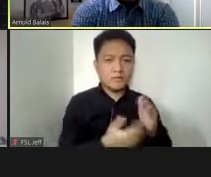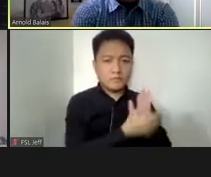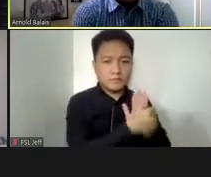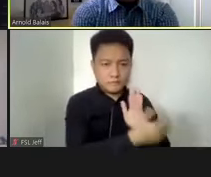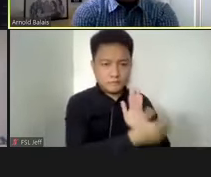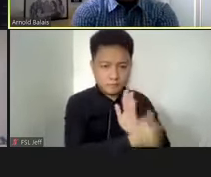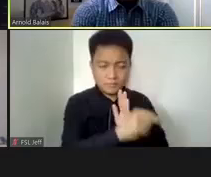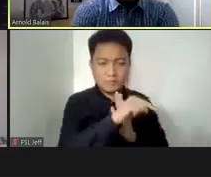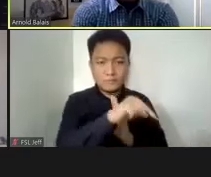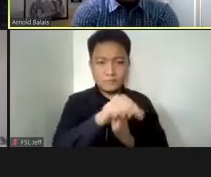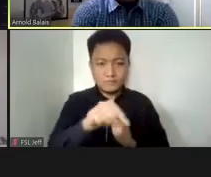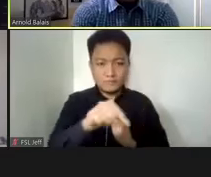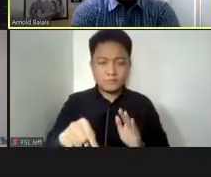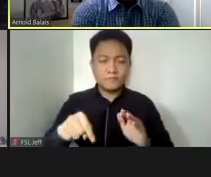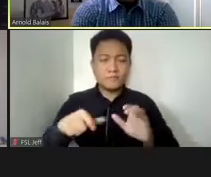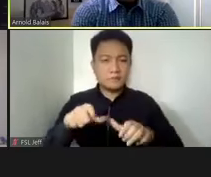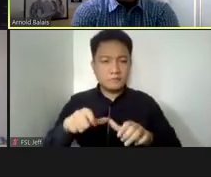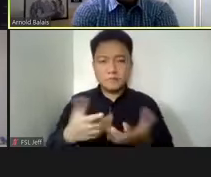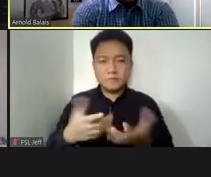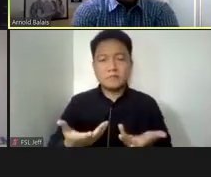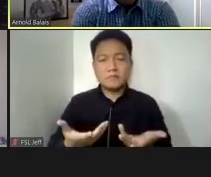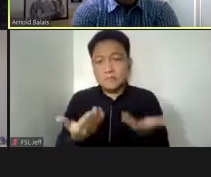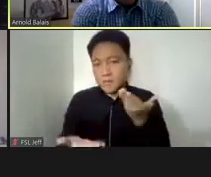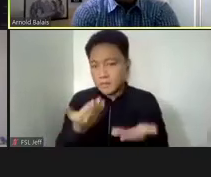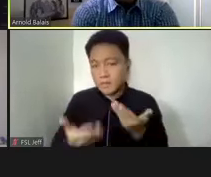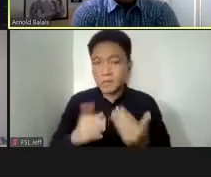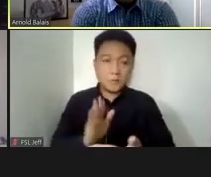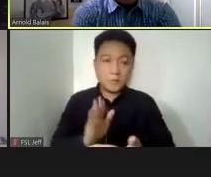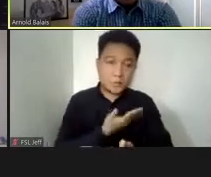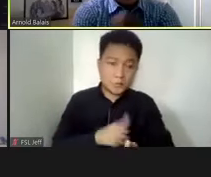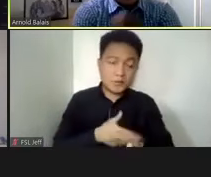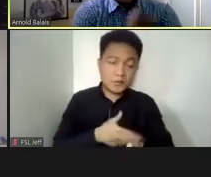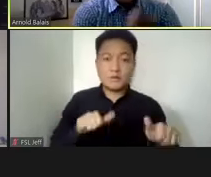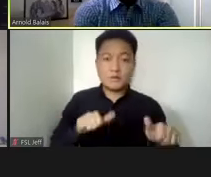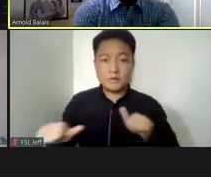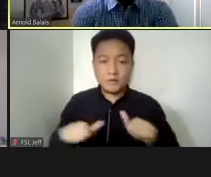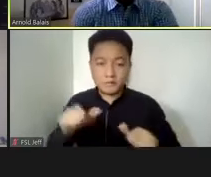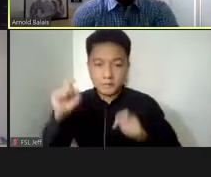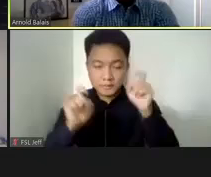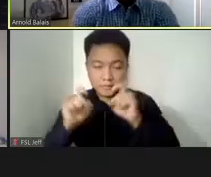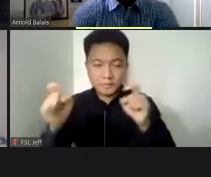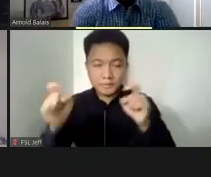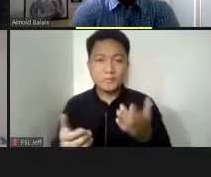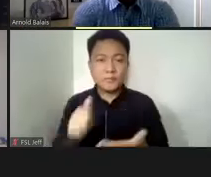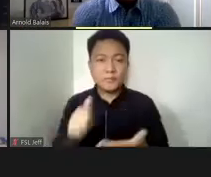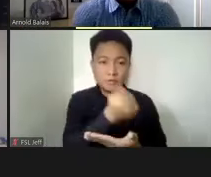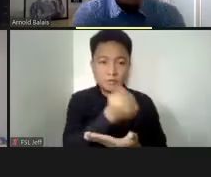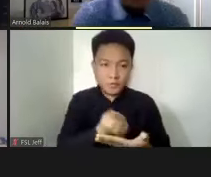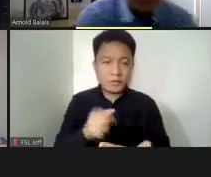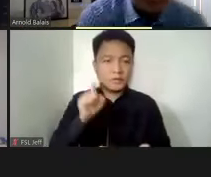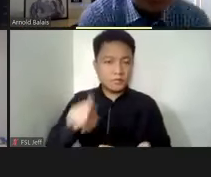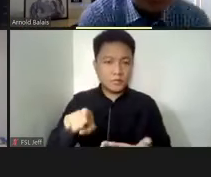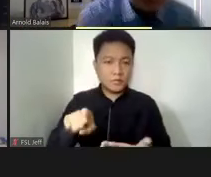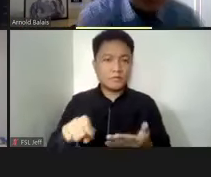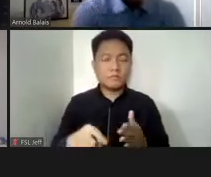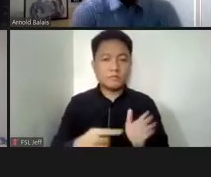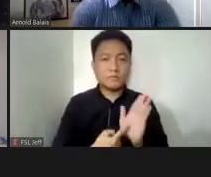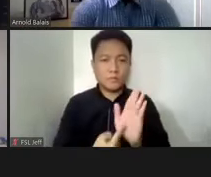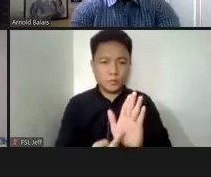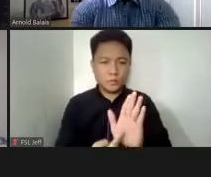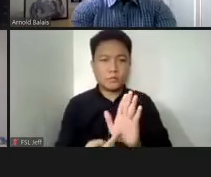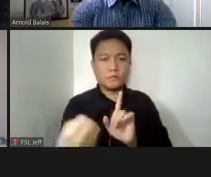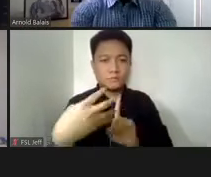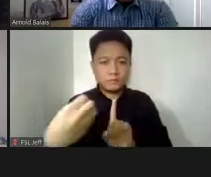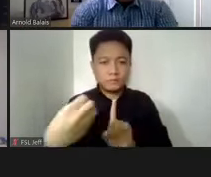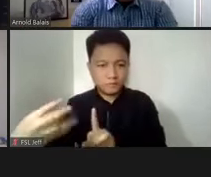sila. Kailangan so, lang i-tap, no? Opo. And support and really encourage. Hindi itago just because may disability.